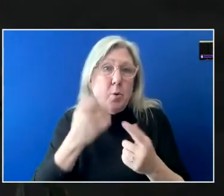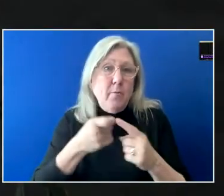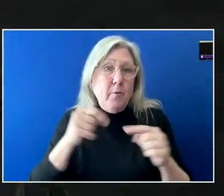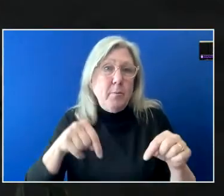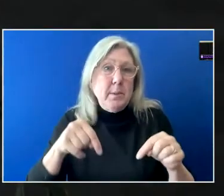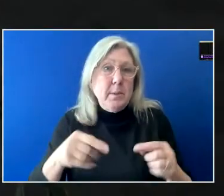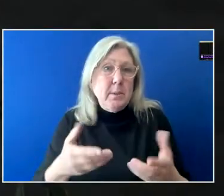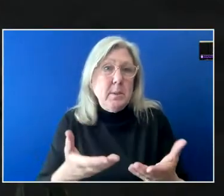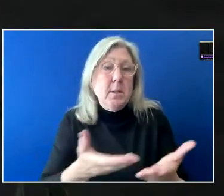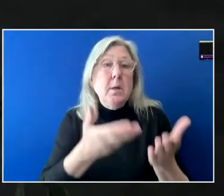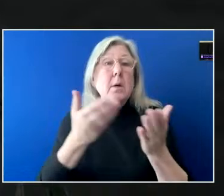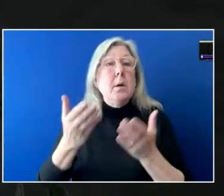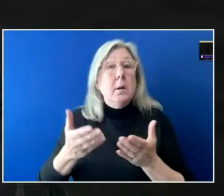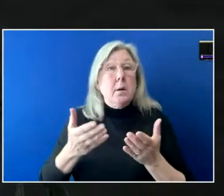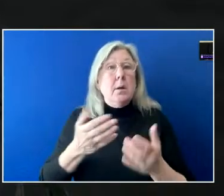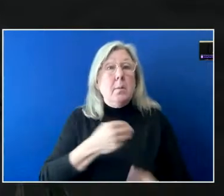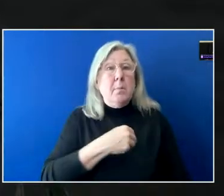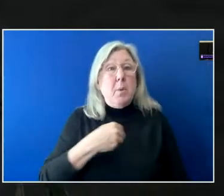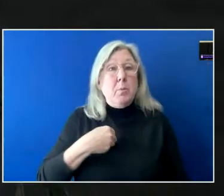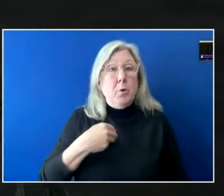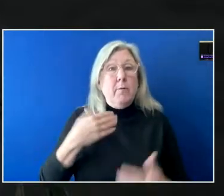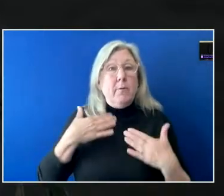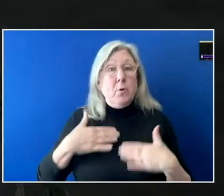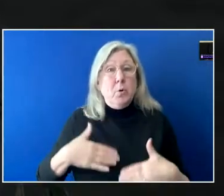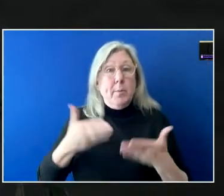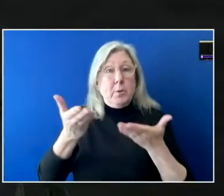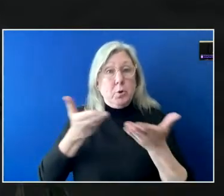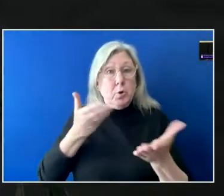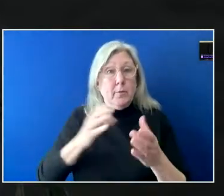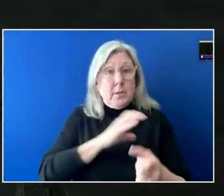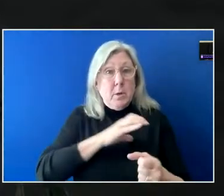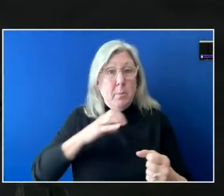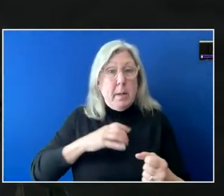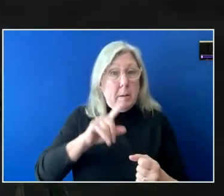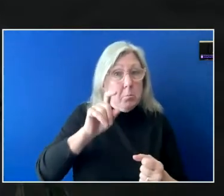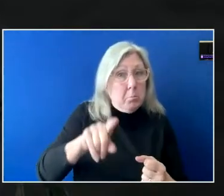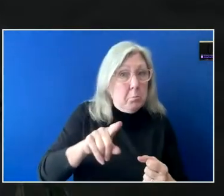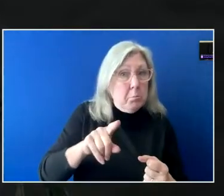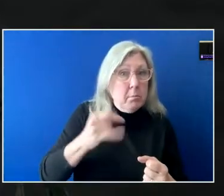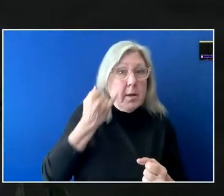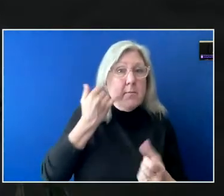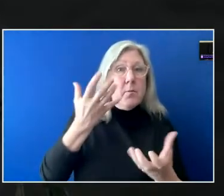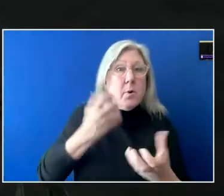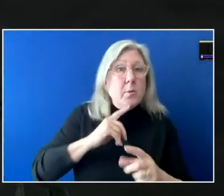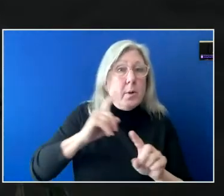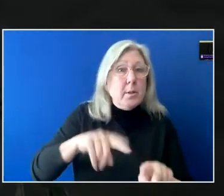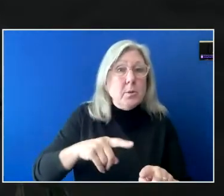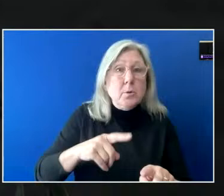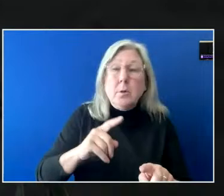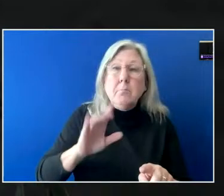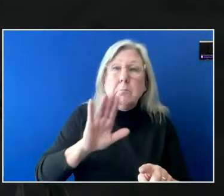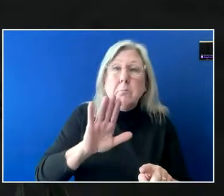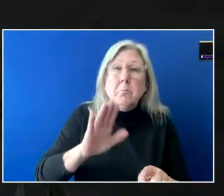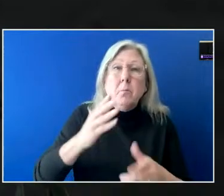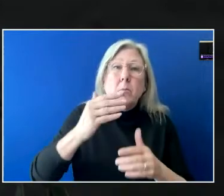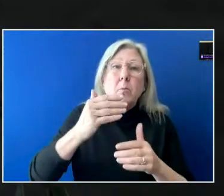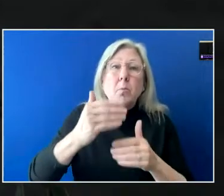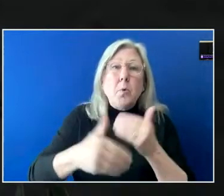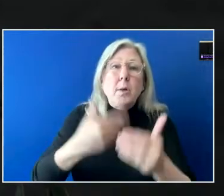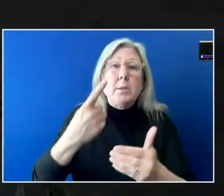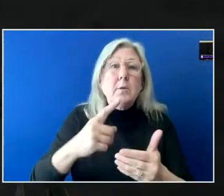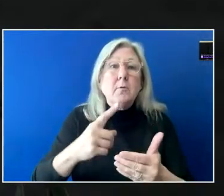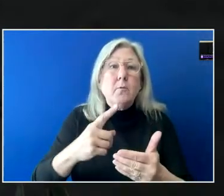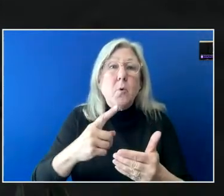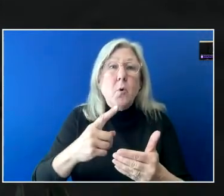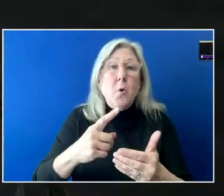is uh interrogated if they wish to be about the process by which they allocate funds to